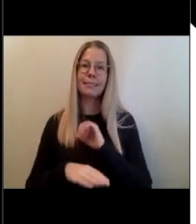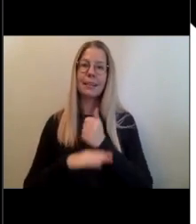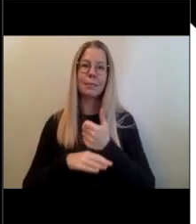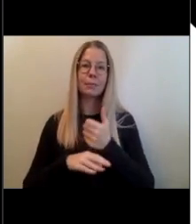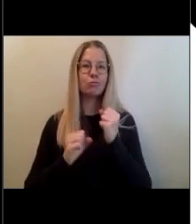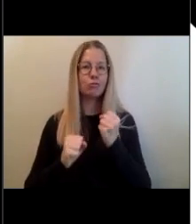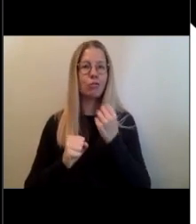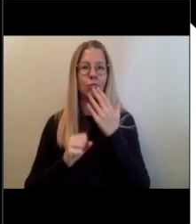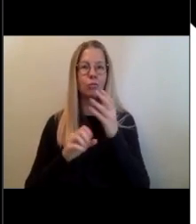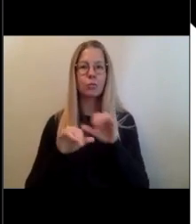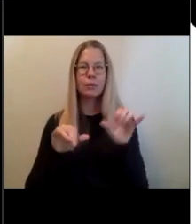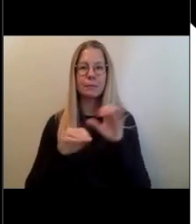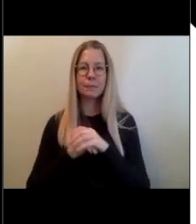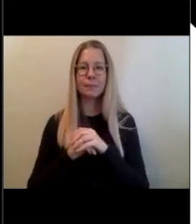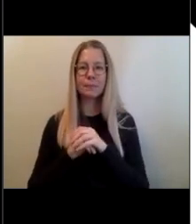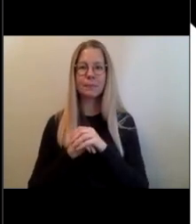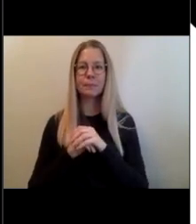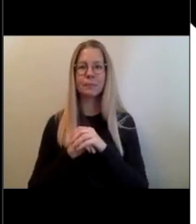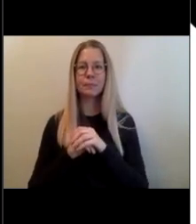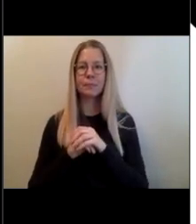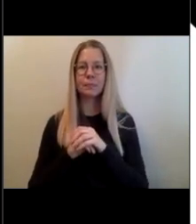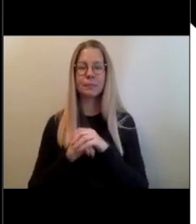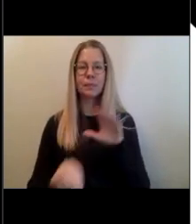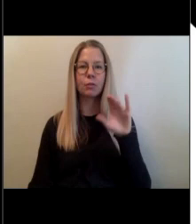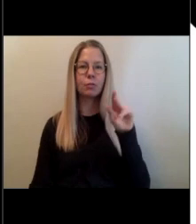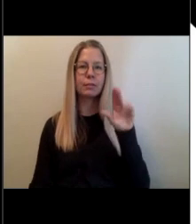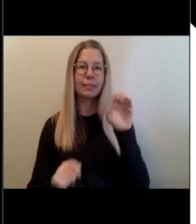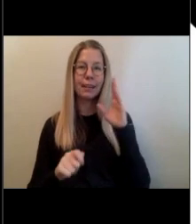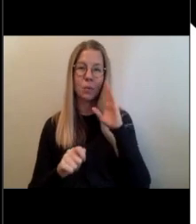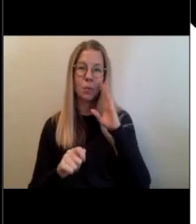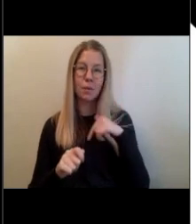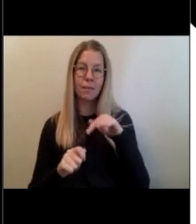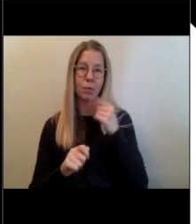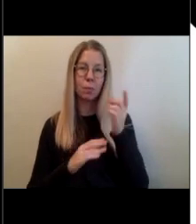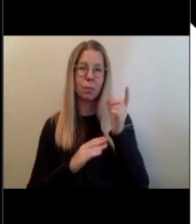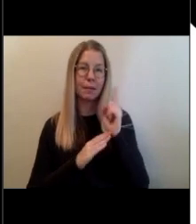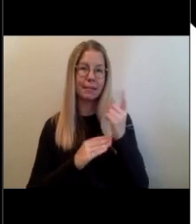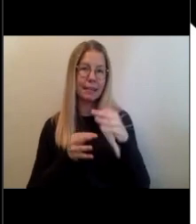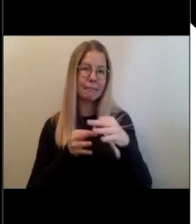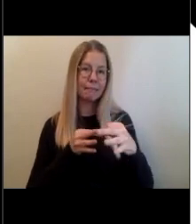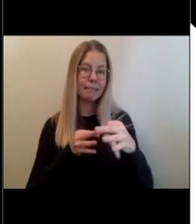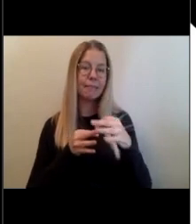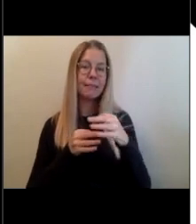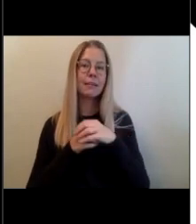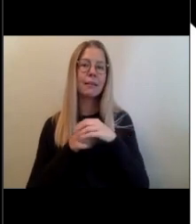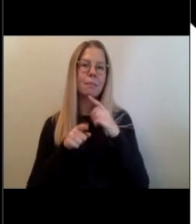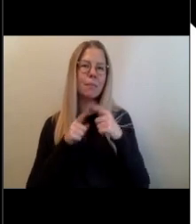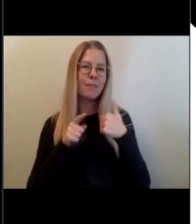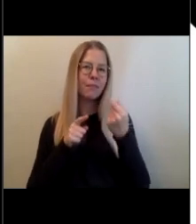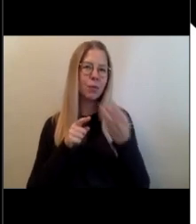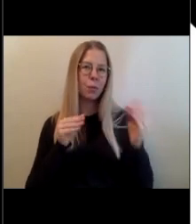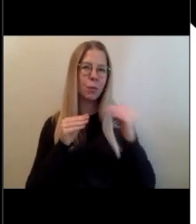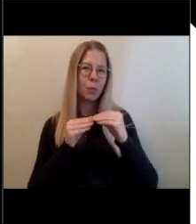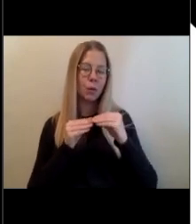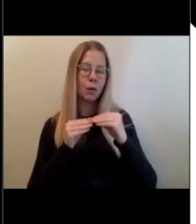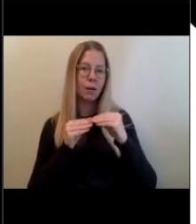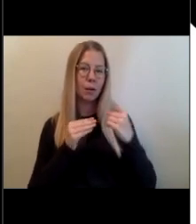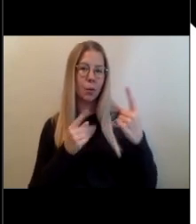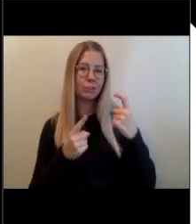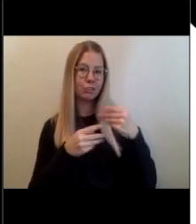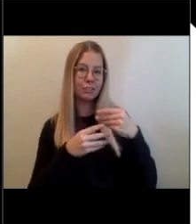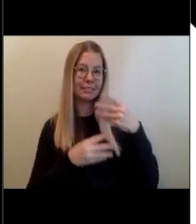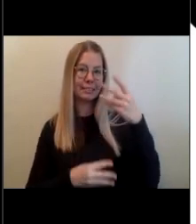just thank you for that. I know that we're a few minutes over time here, and we did still have a few questions in the